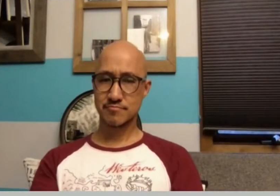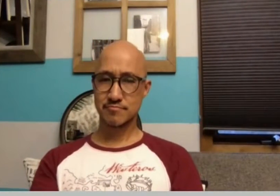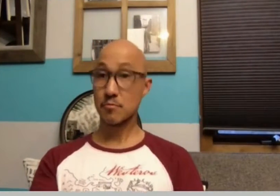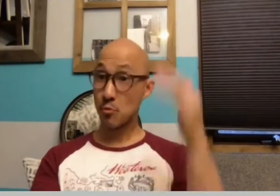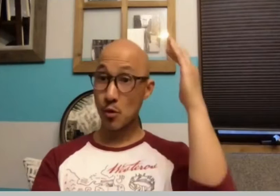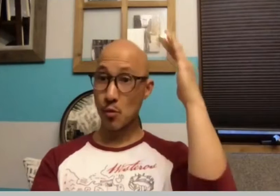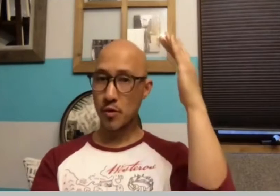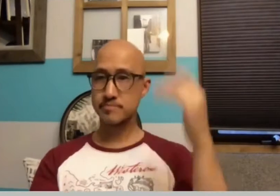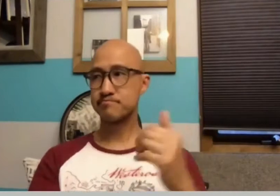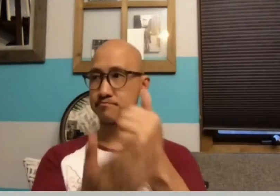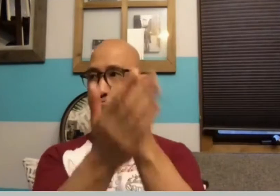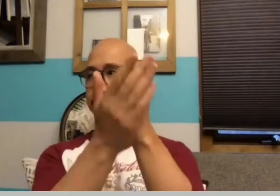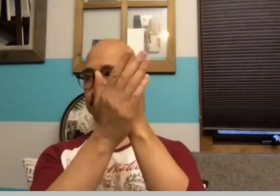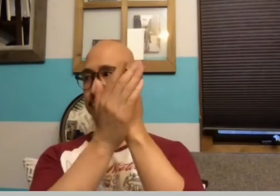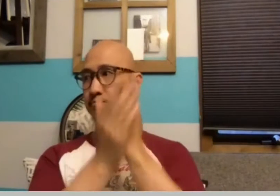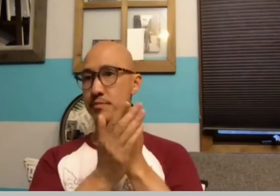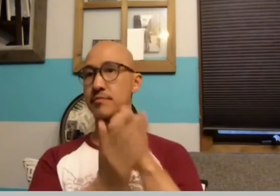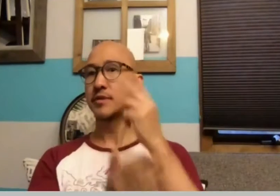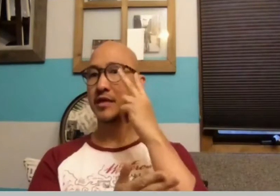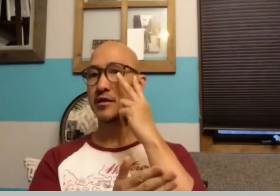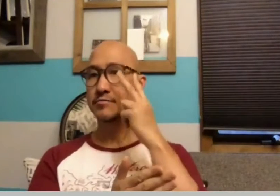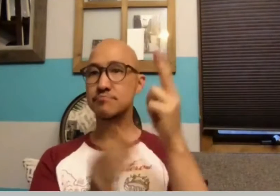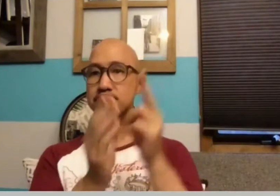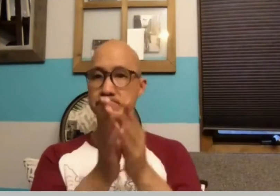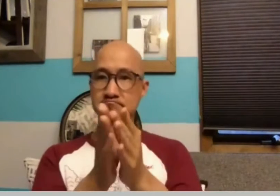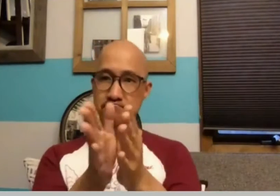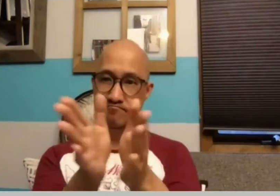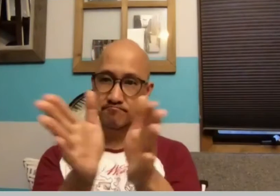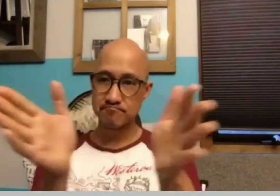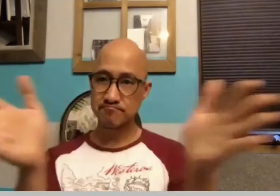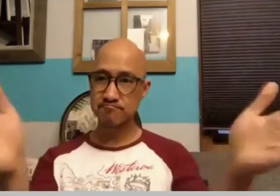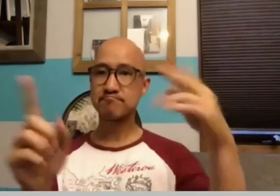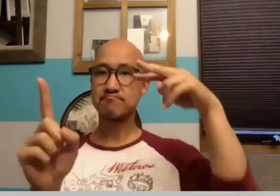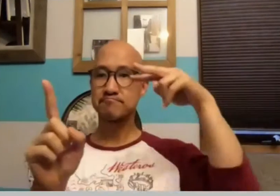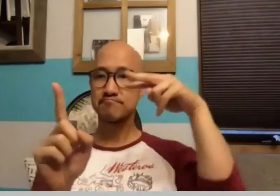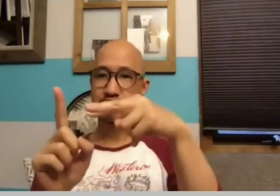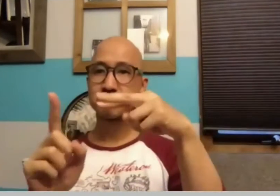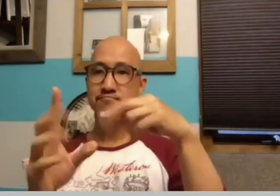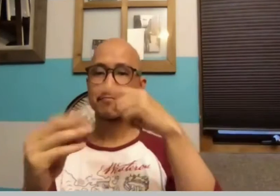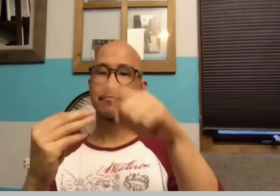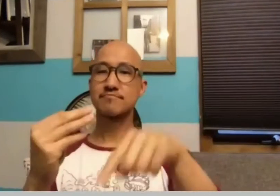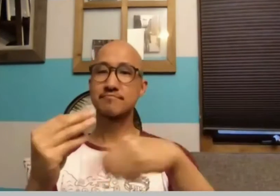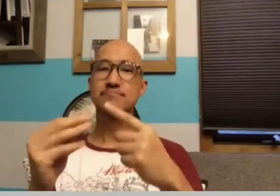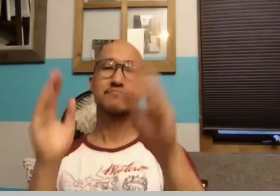His redemption of His people, and that I've really thoroughly enjoyed.